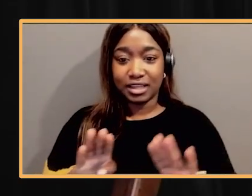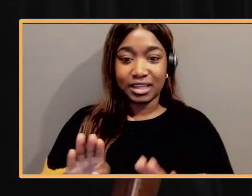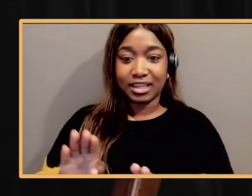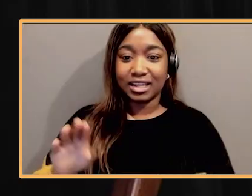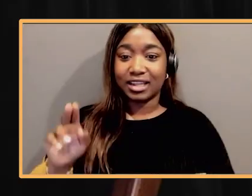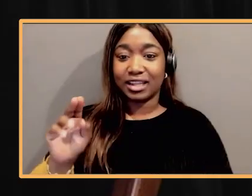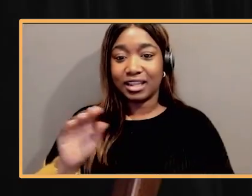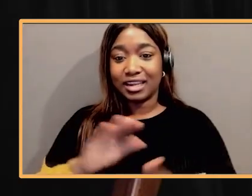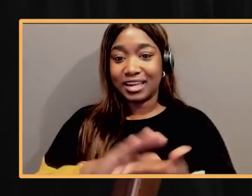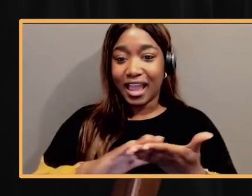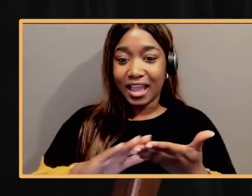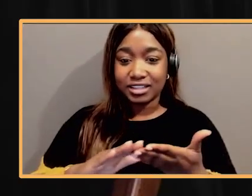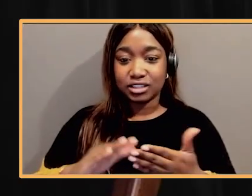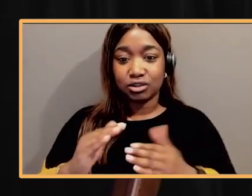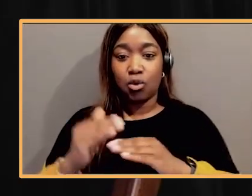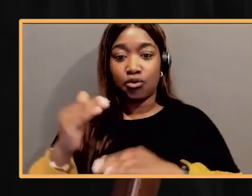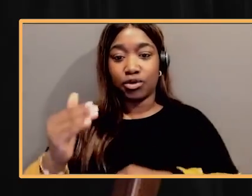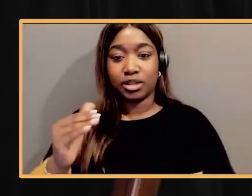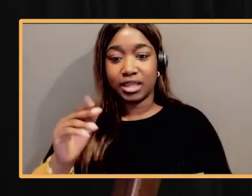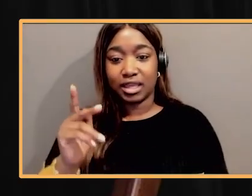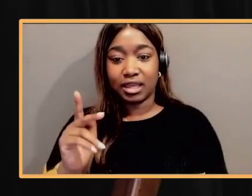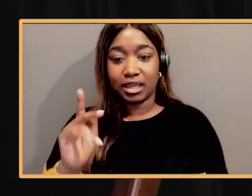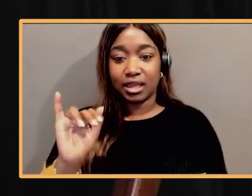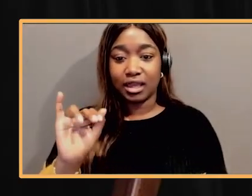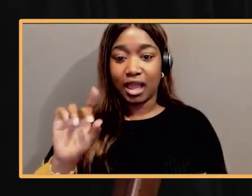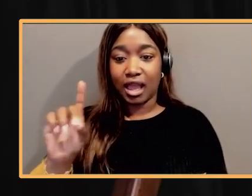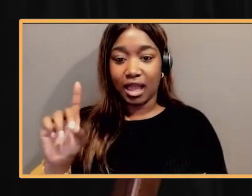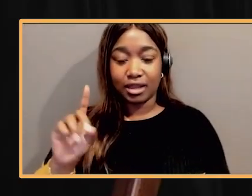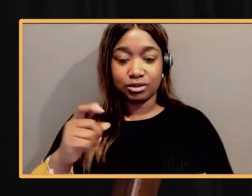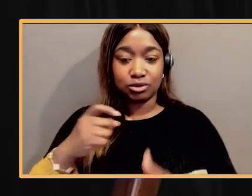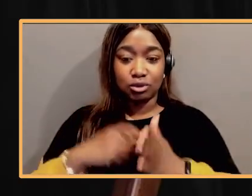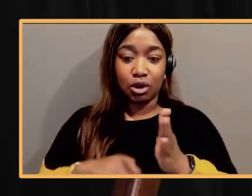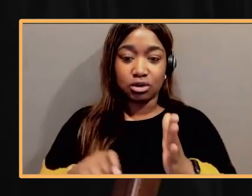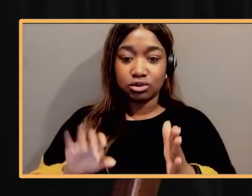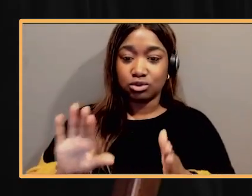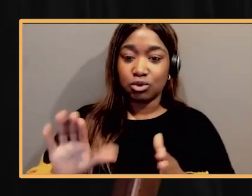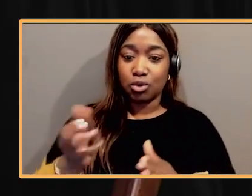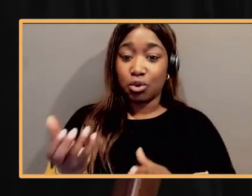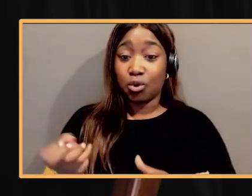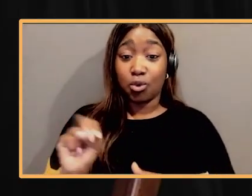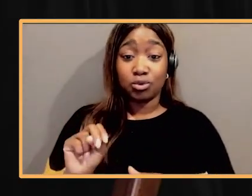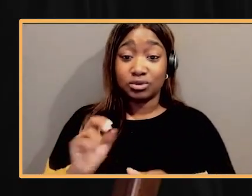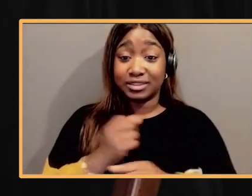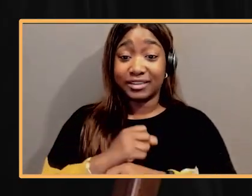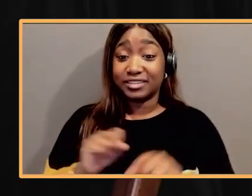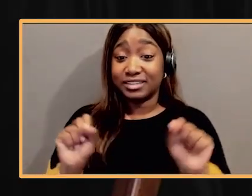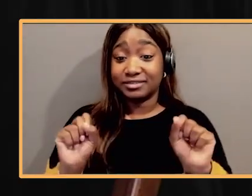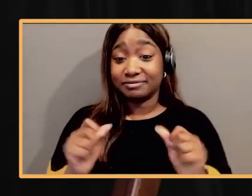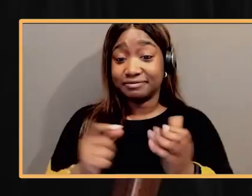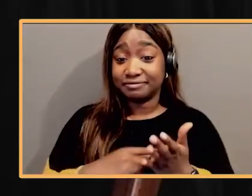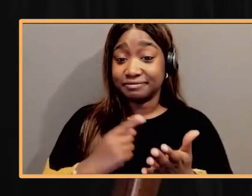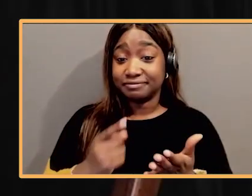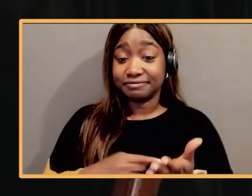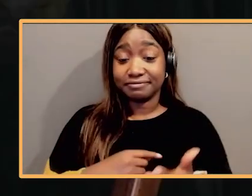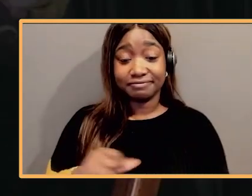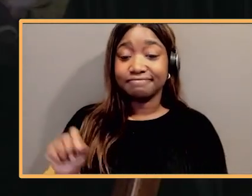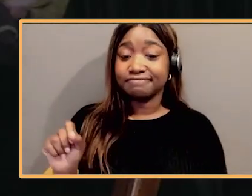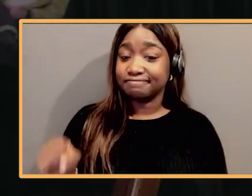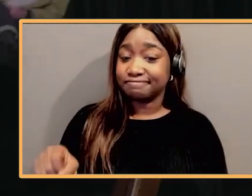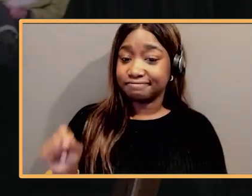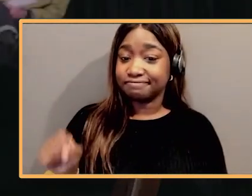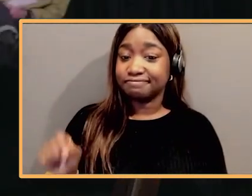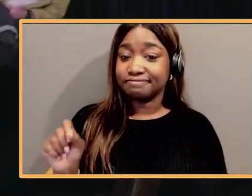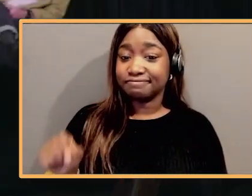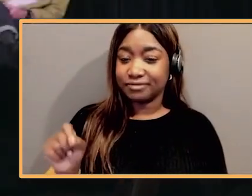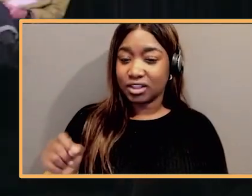kind all the time at the cost of your own safety. Yes. Yes. Let's